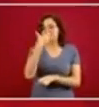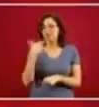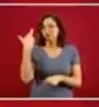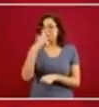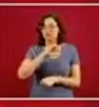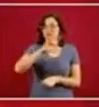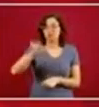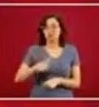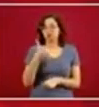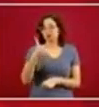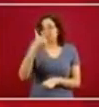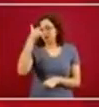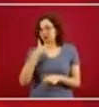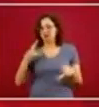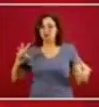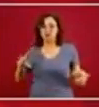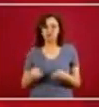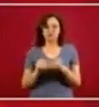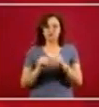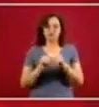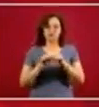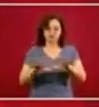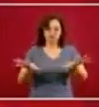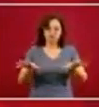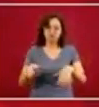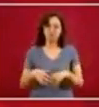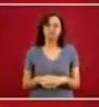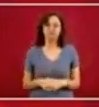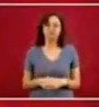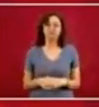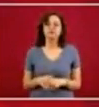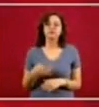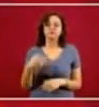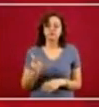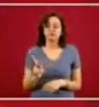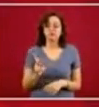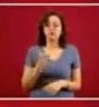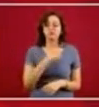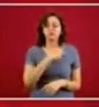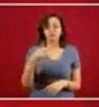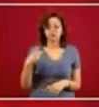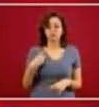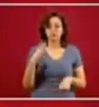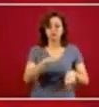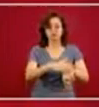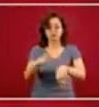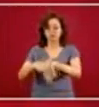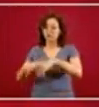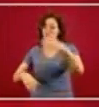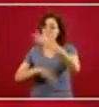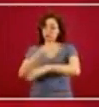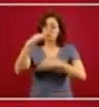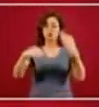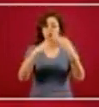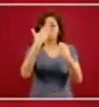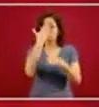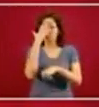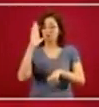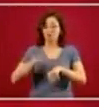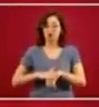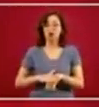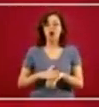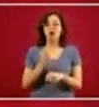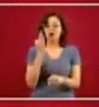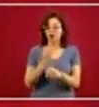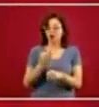continuous day-to-day epidemiological monitoring, but it is still early to tell.